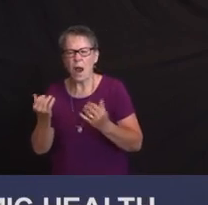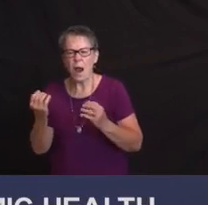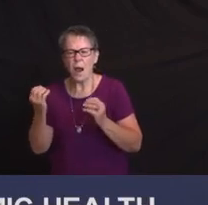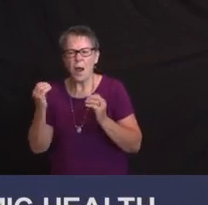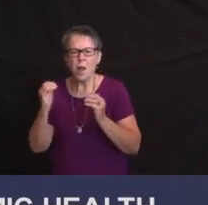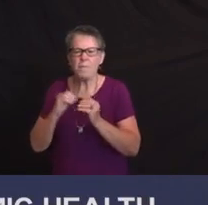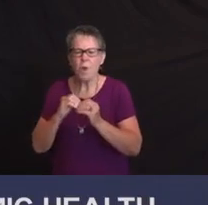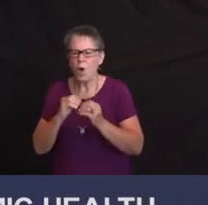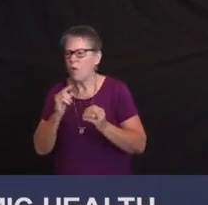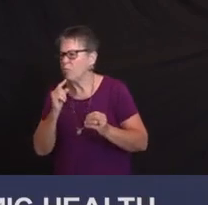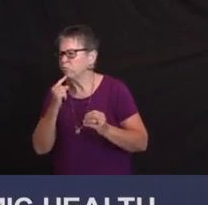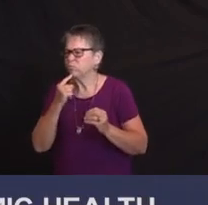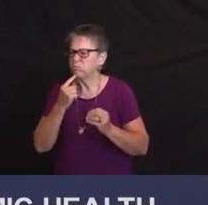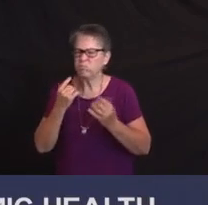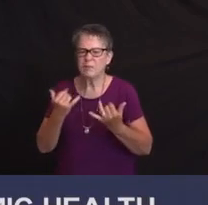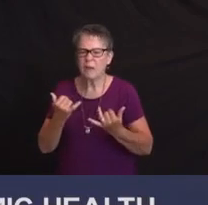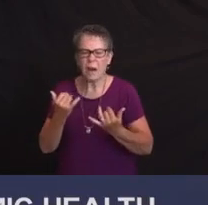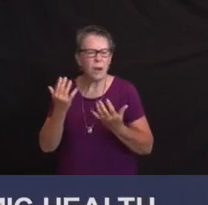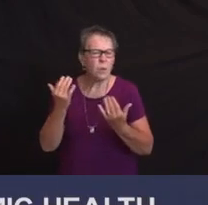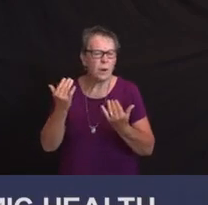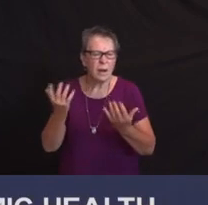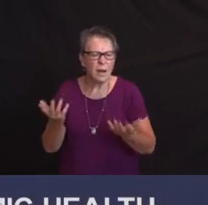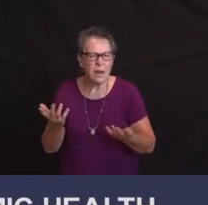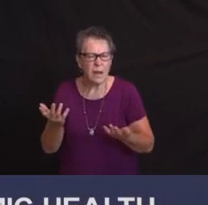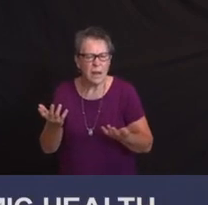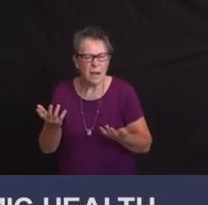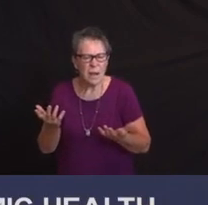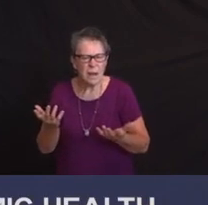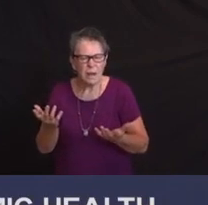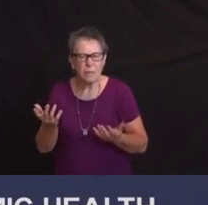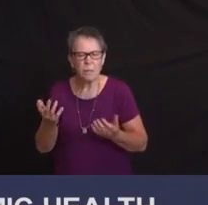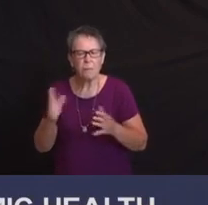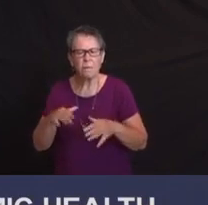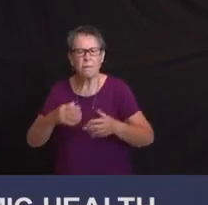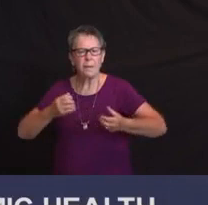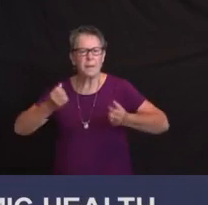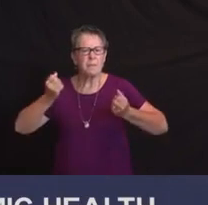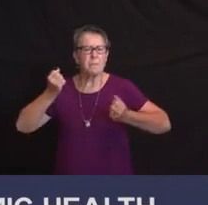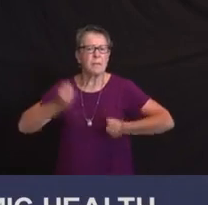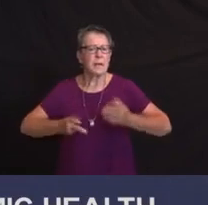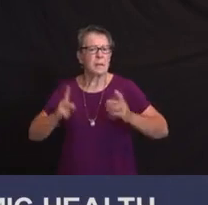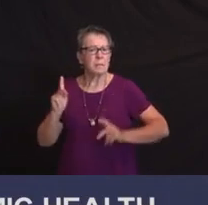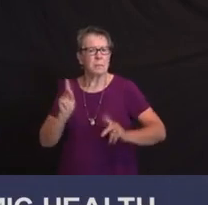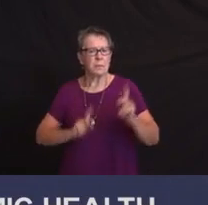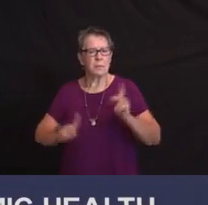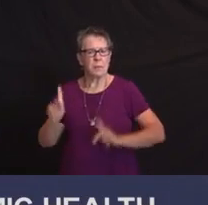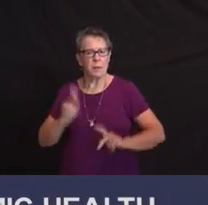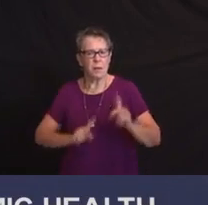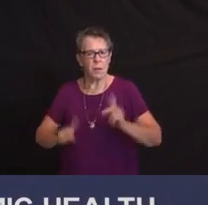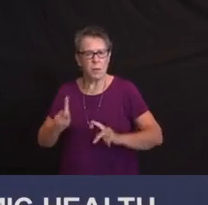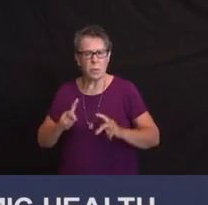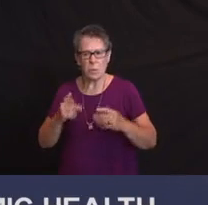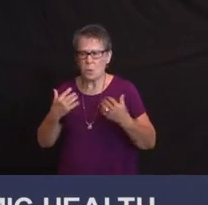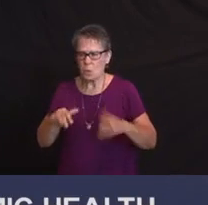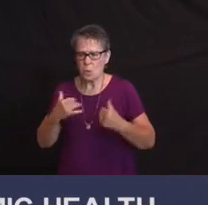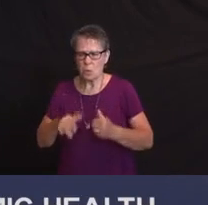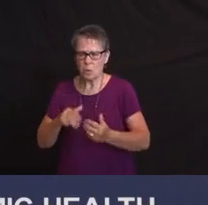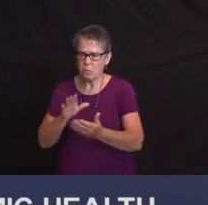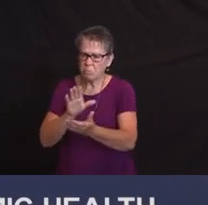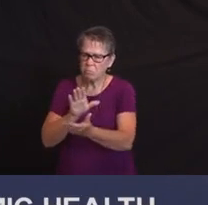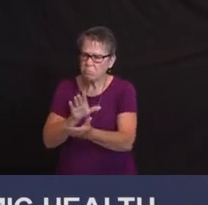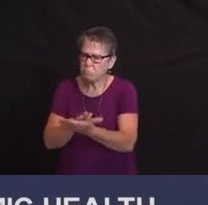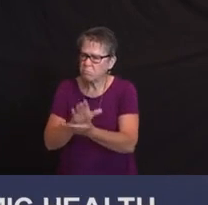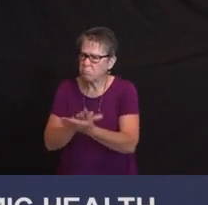several people online and listeners who actually applaud your get real, no nonsense